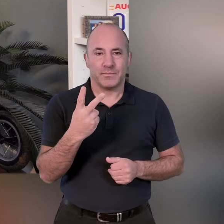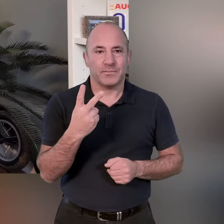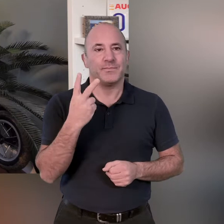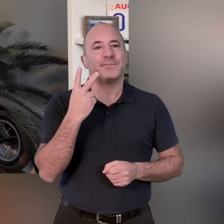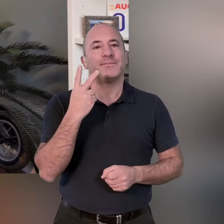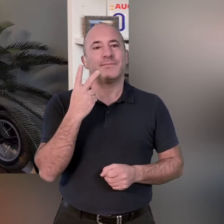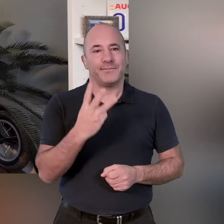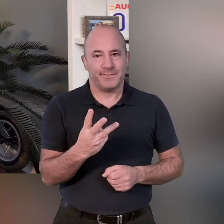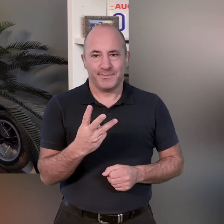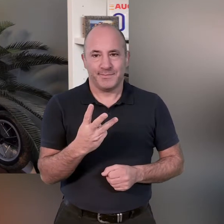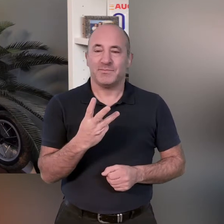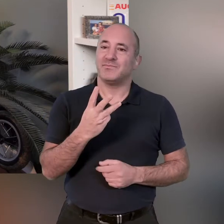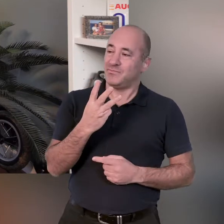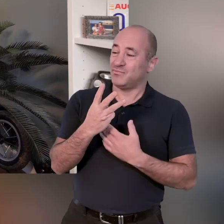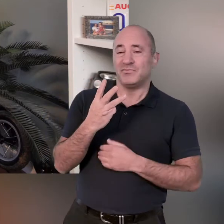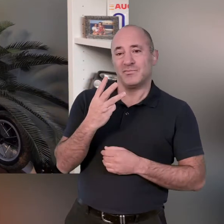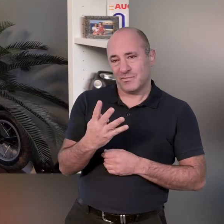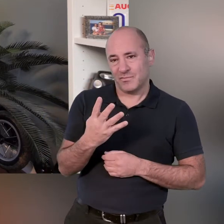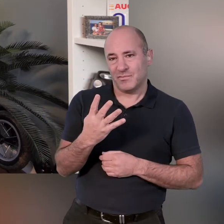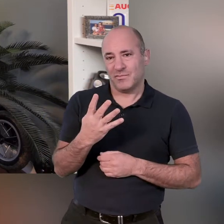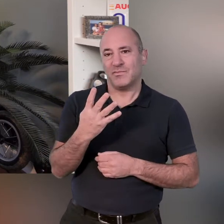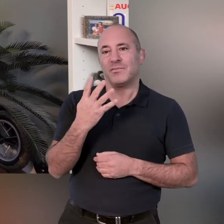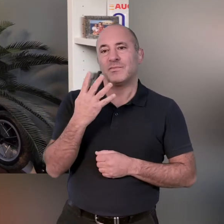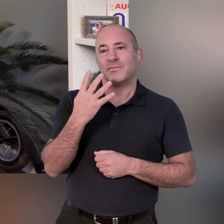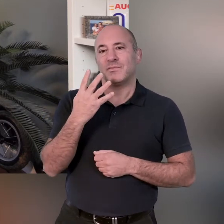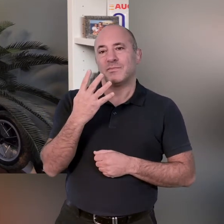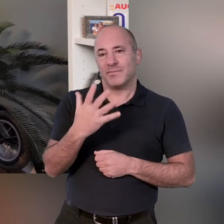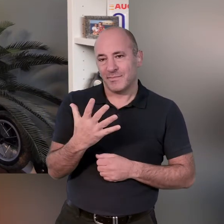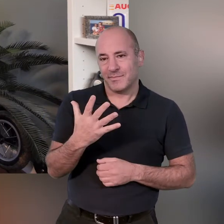2, 3, 4,